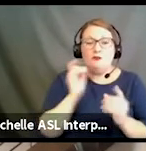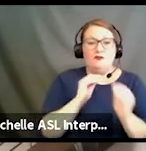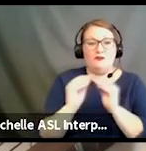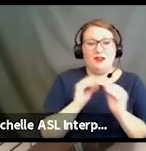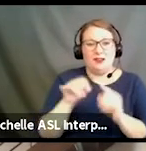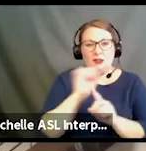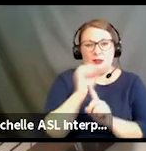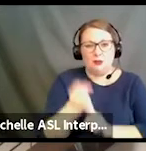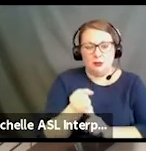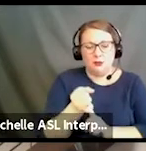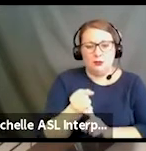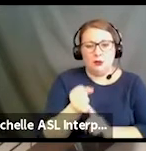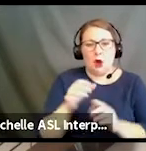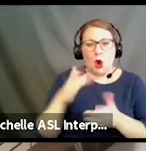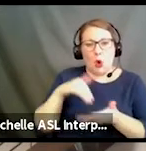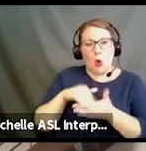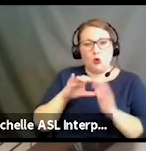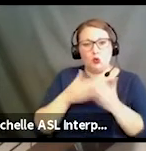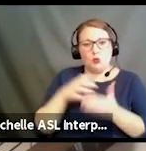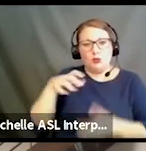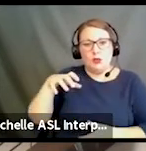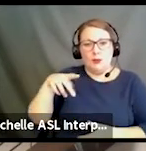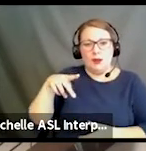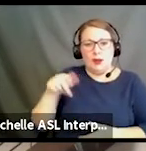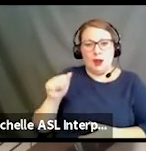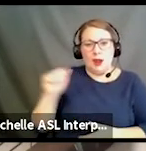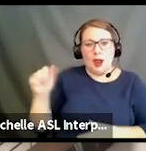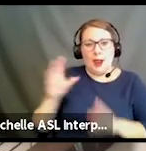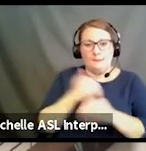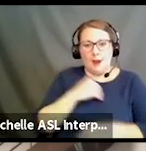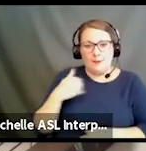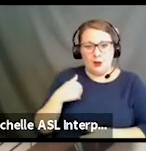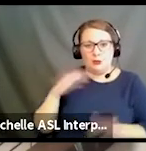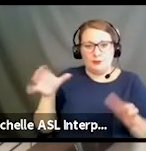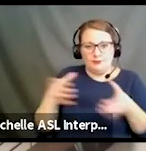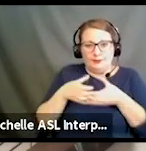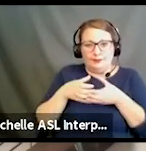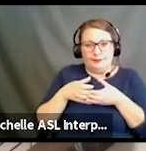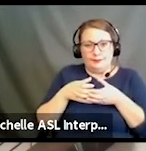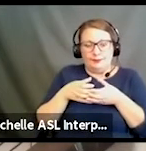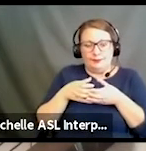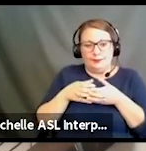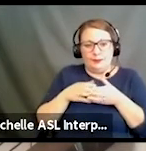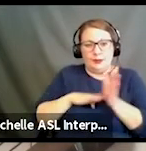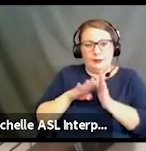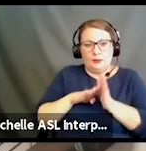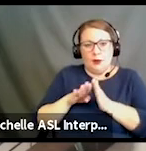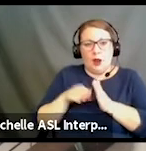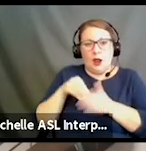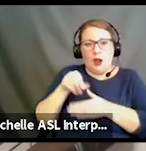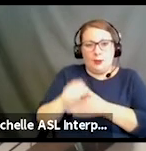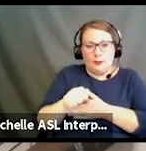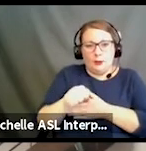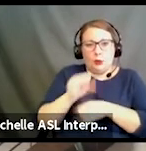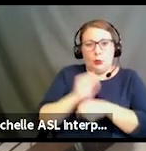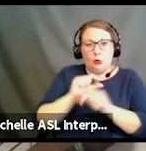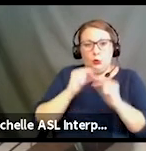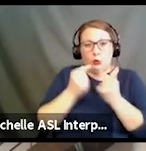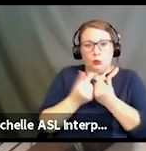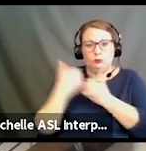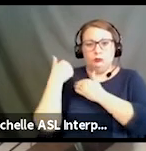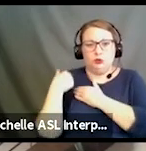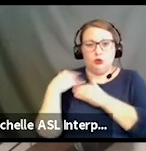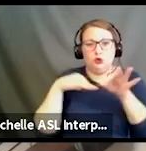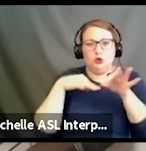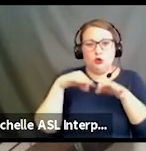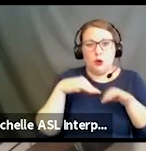it. A core group of CPAA members have come together and formed a compensation working group charged with